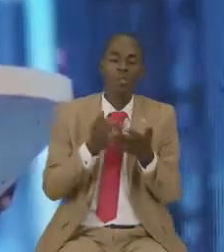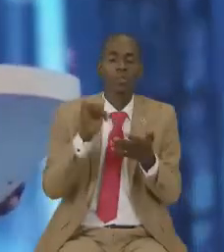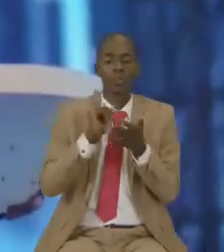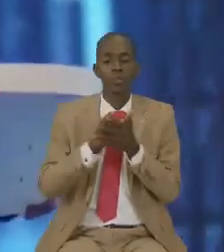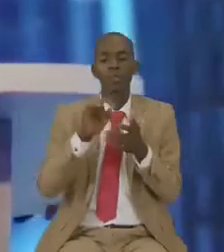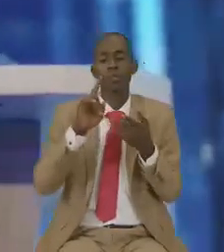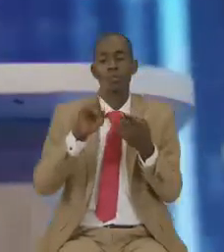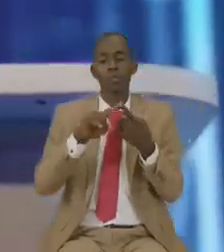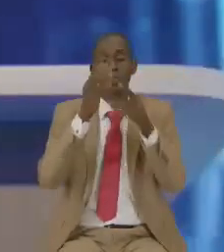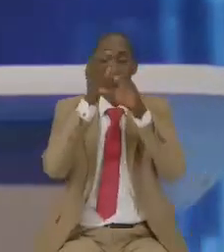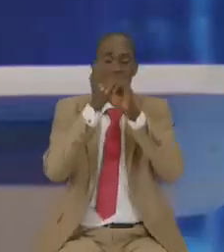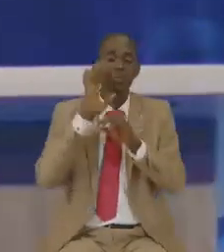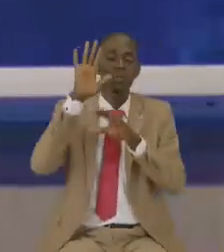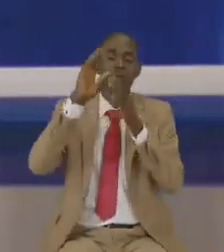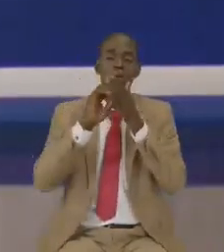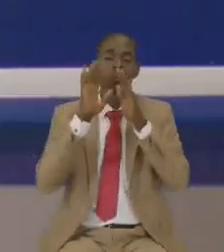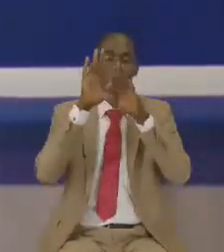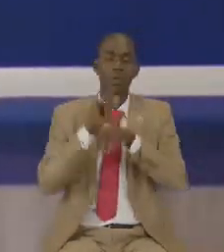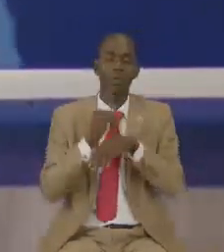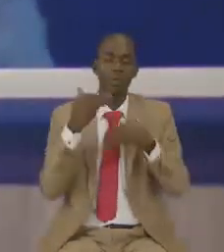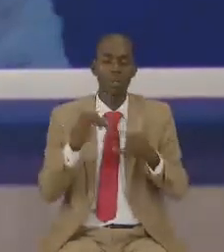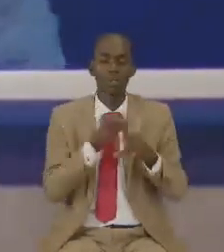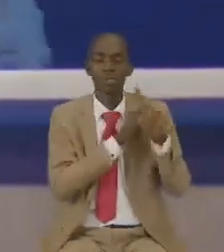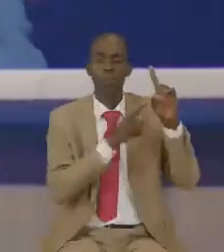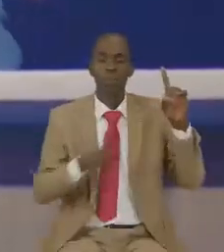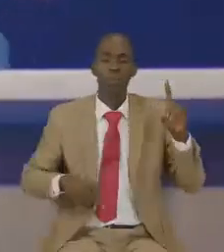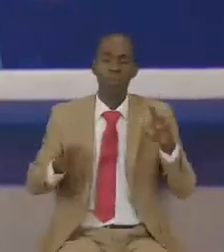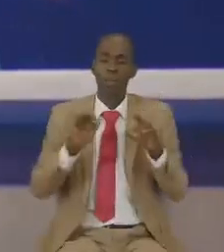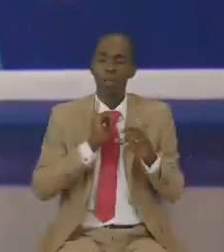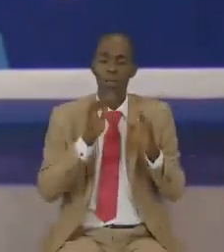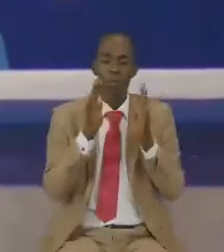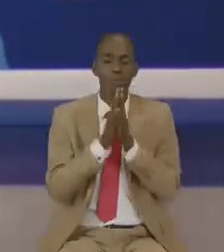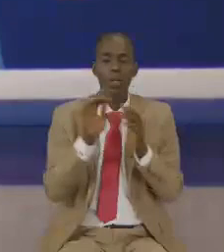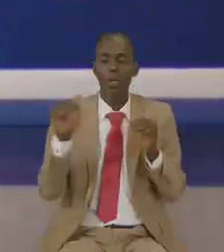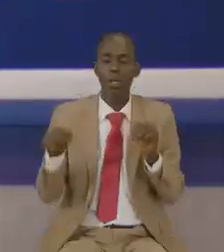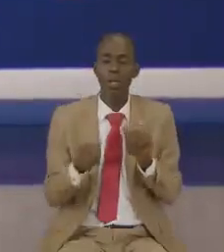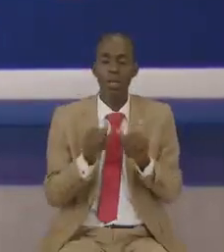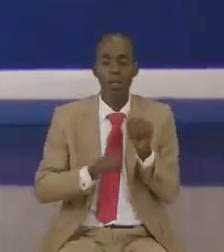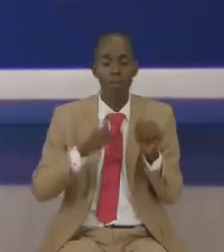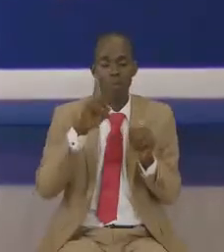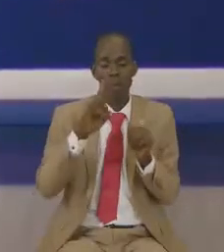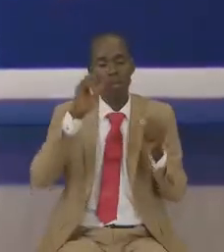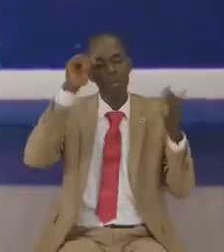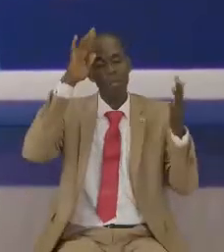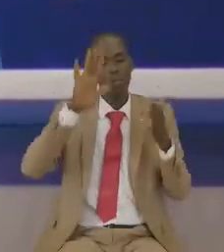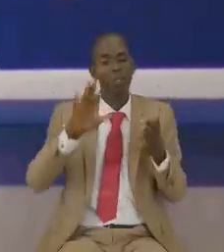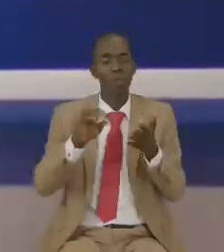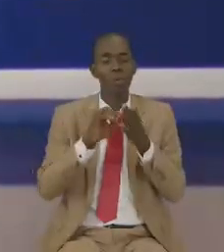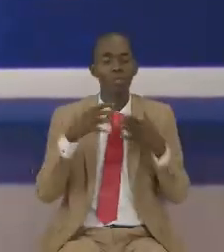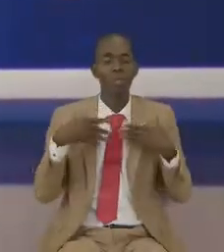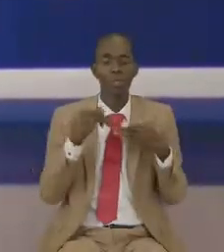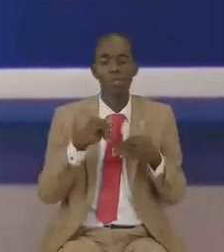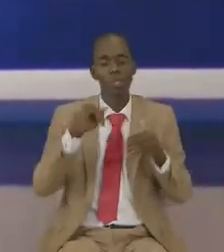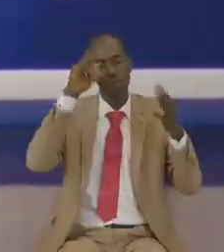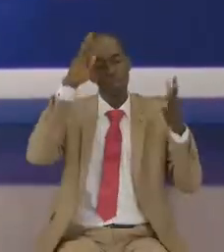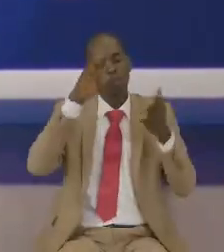now. Lord, I pray, everyone expecting their healing, expecting their